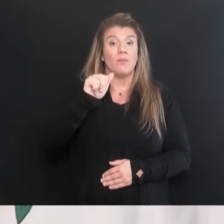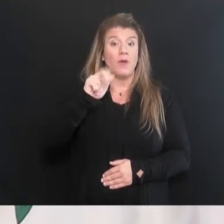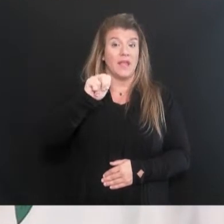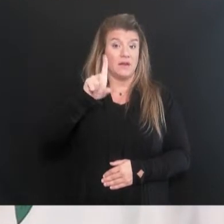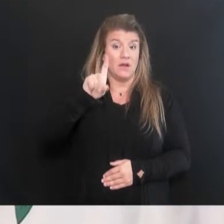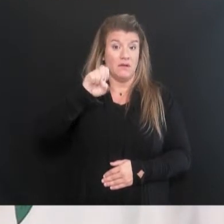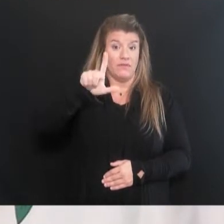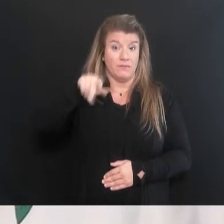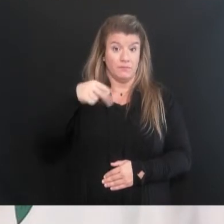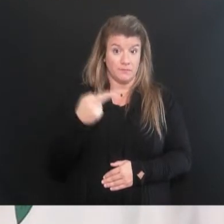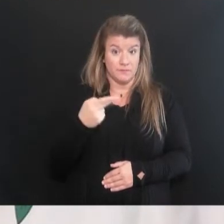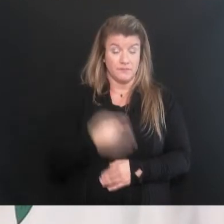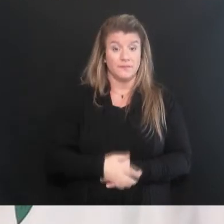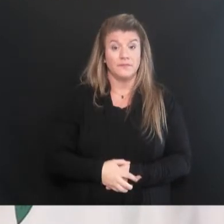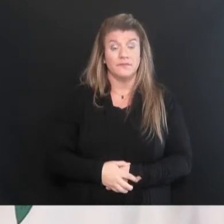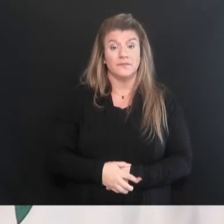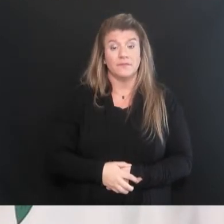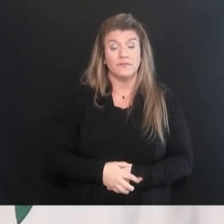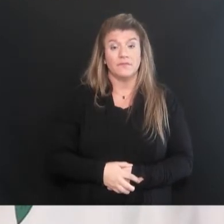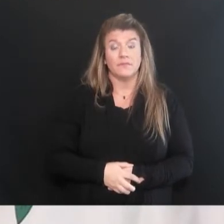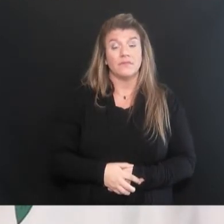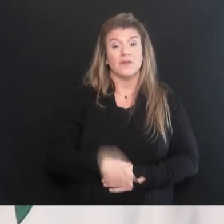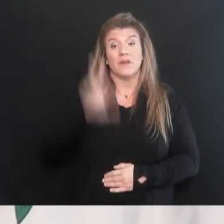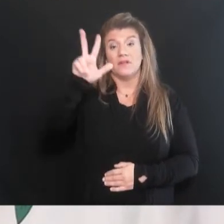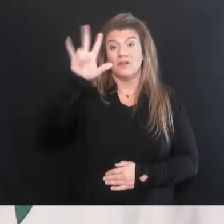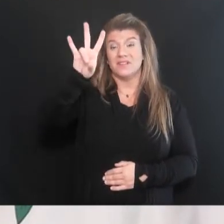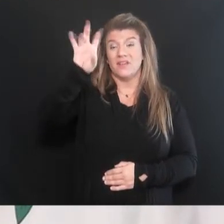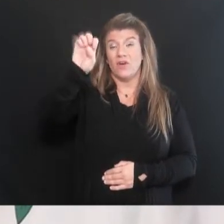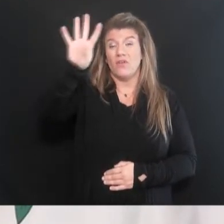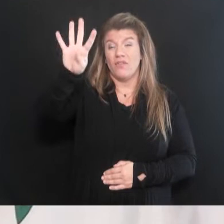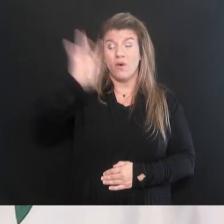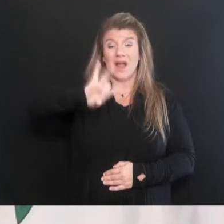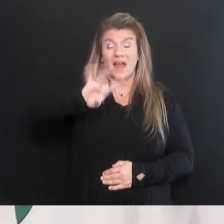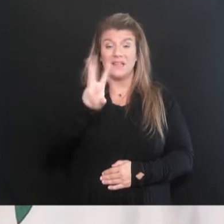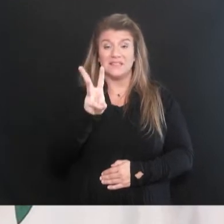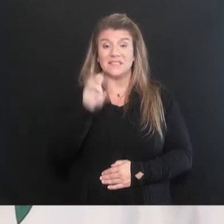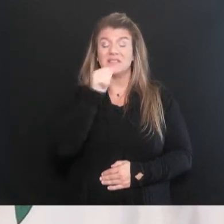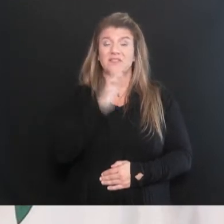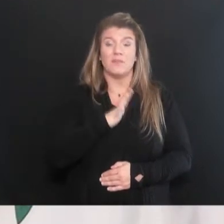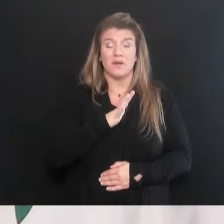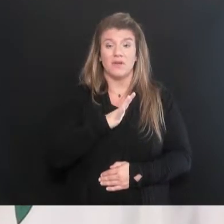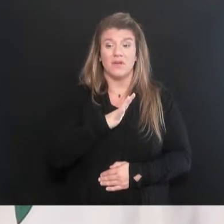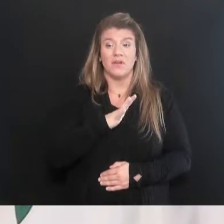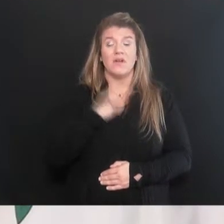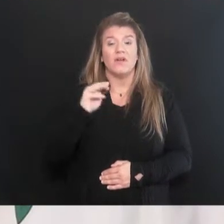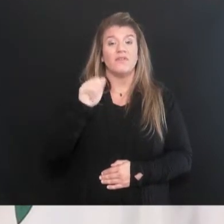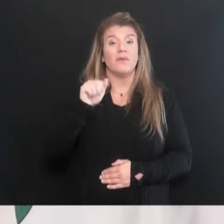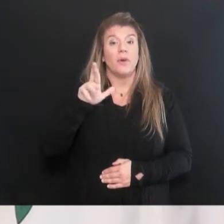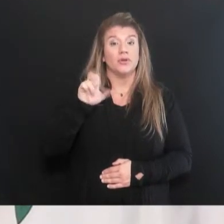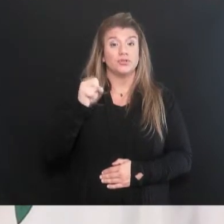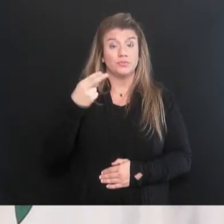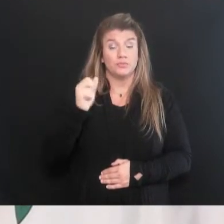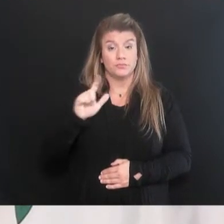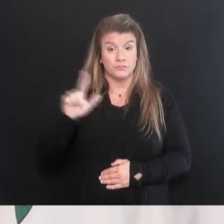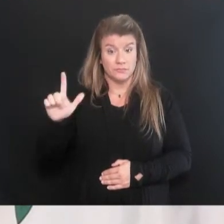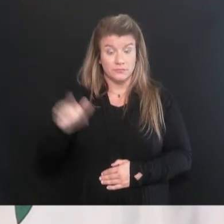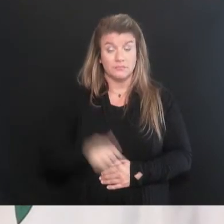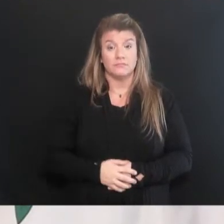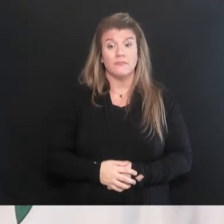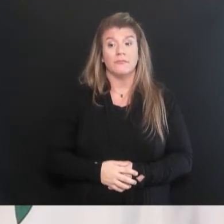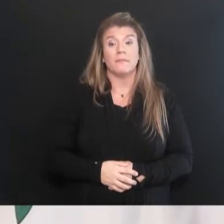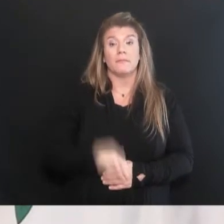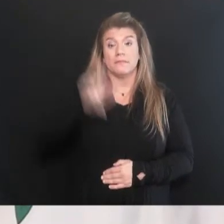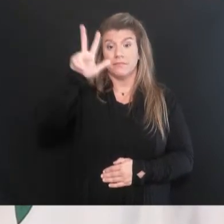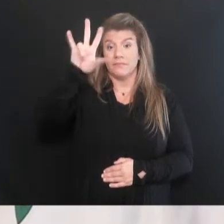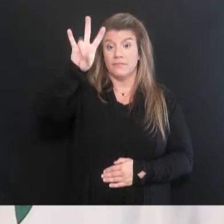County. The 3,704th death is an 86-year-old female from Marshall County. The